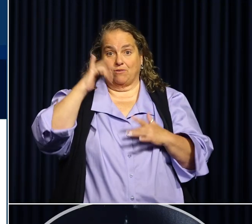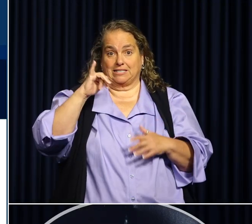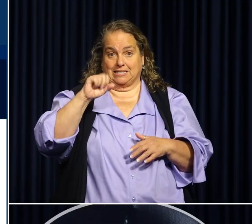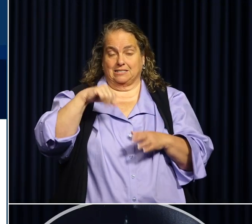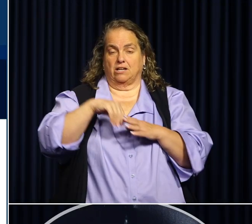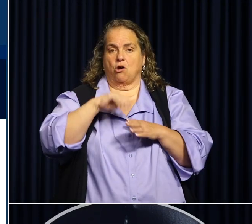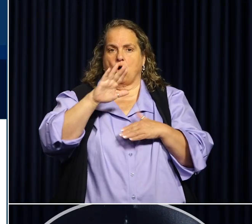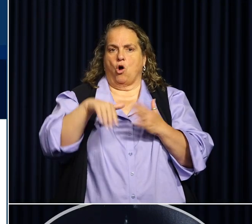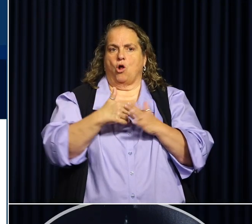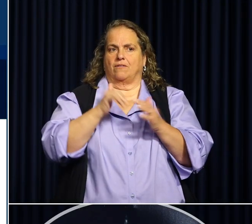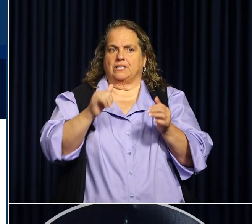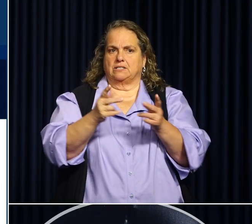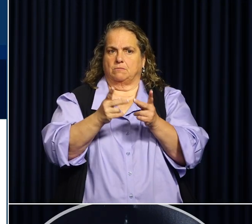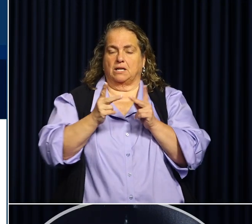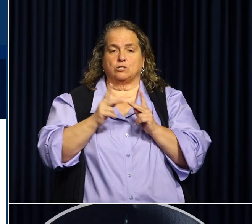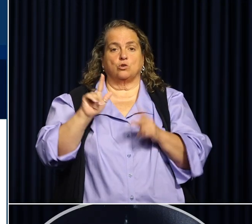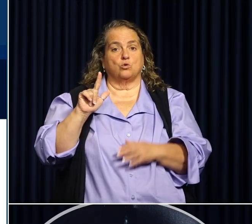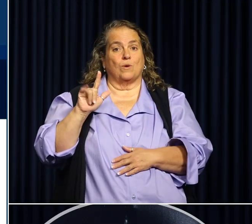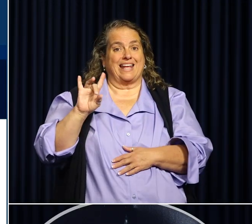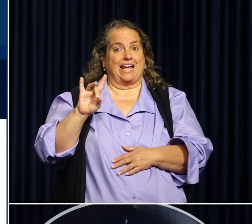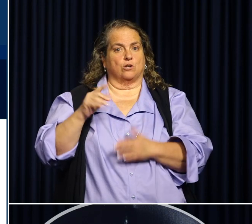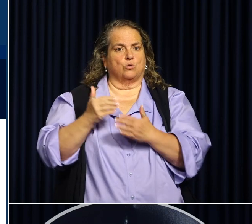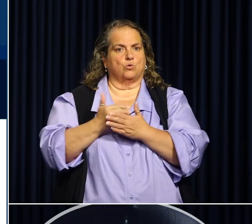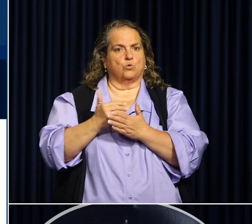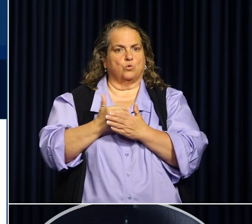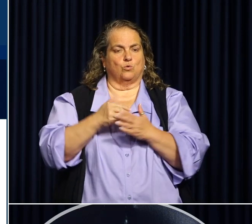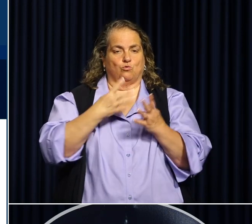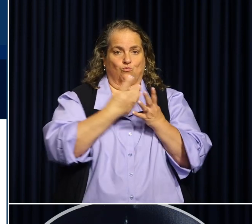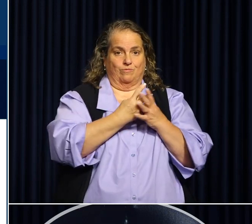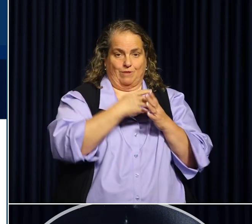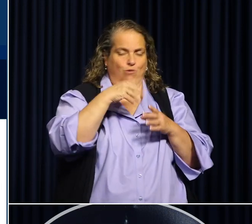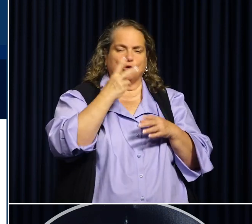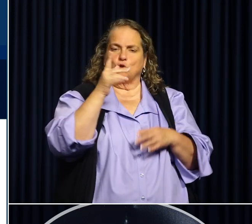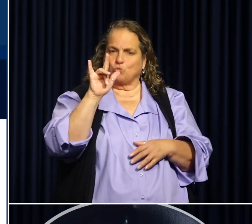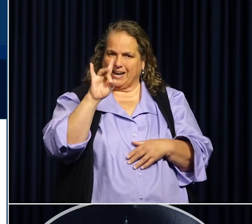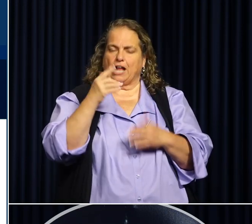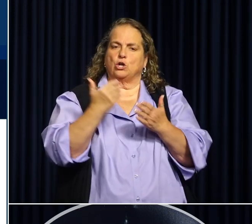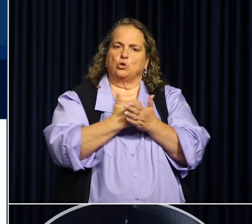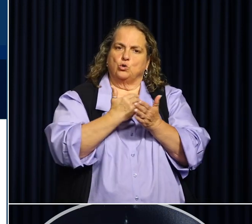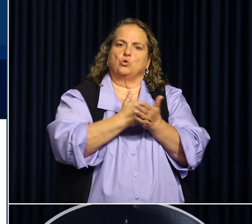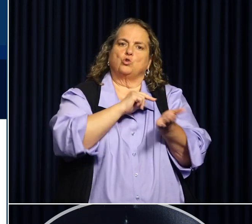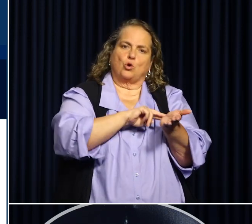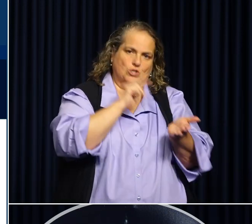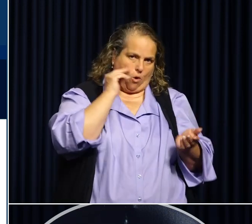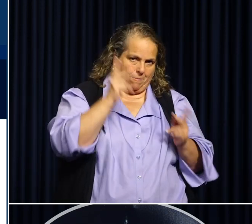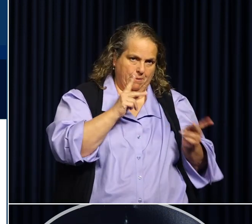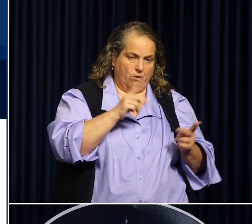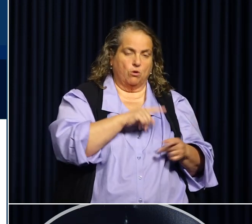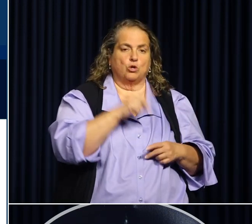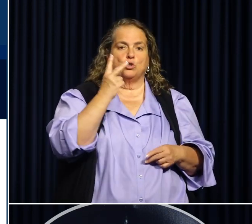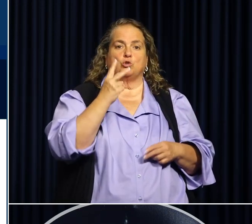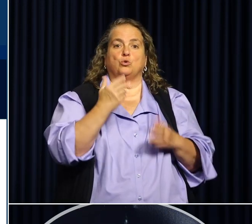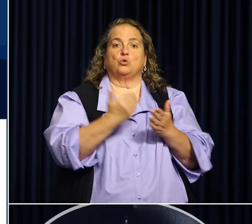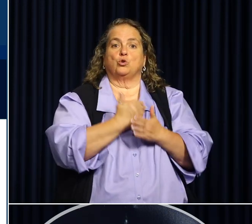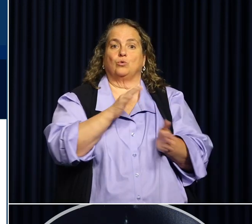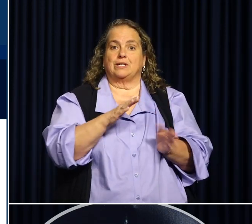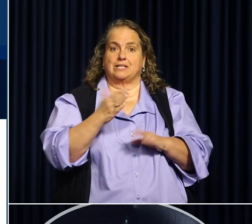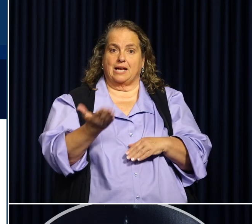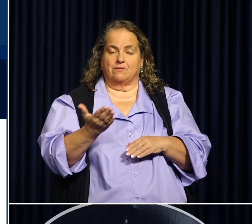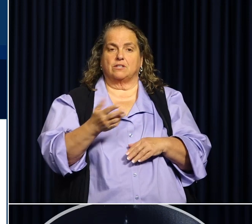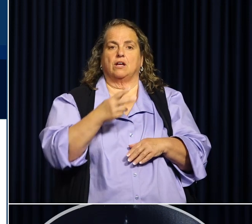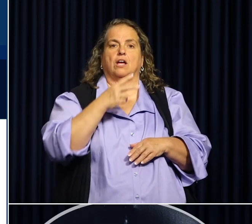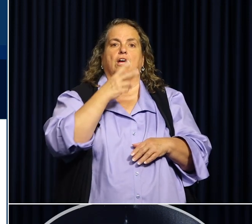facilities. 28 new residents, 11 new staff, 2 new deaths, and 1 new